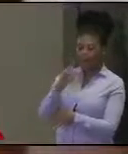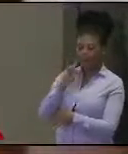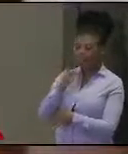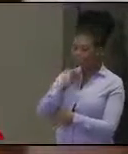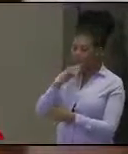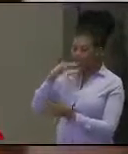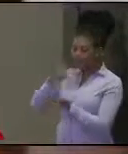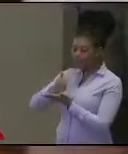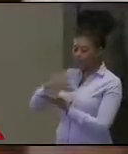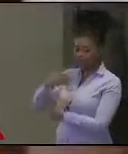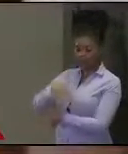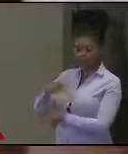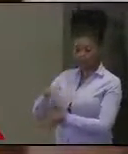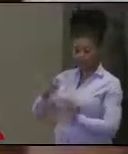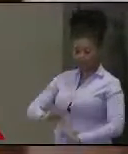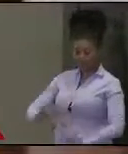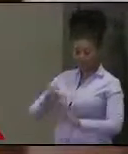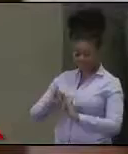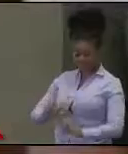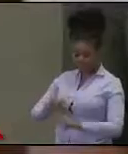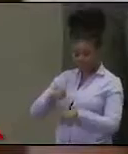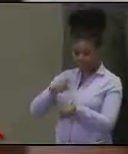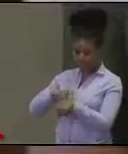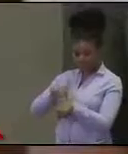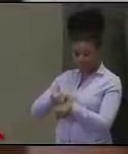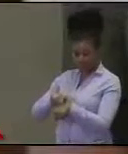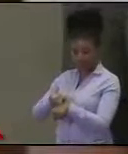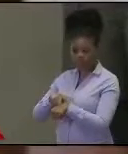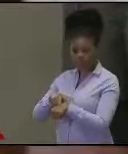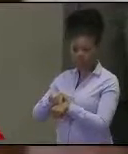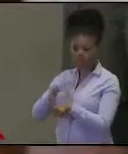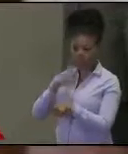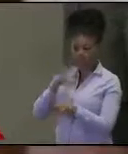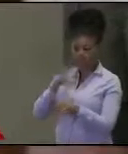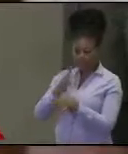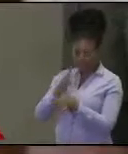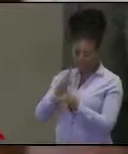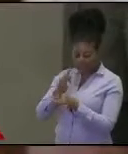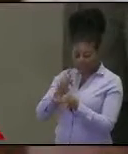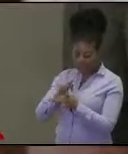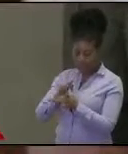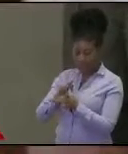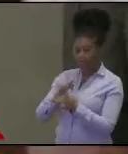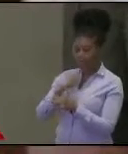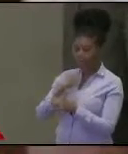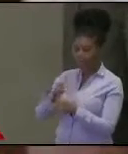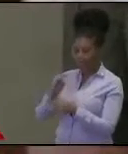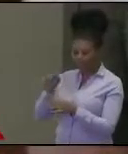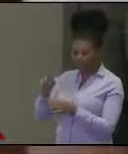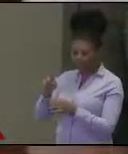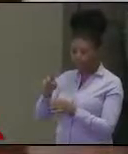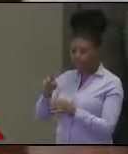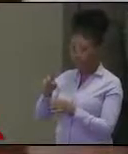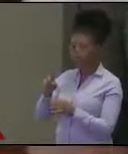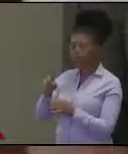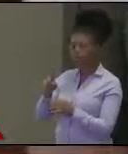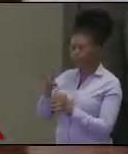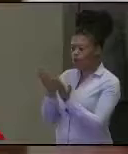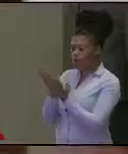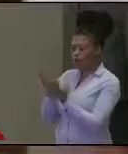ehleliswe pha alinde ixesha elithile funeka utata aphume ahamba ayomqashela umkhukhu